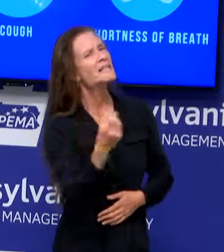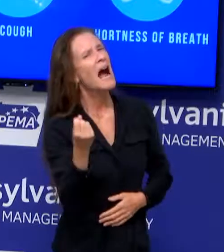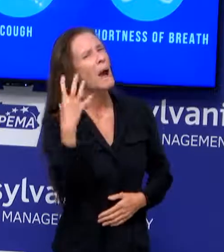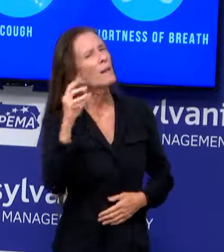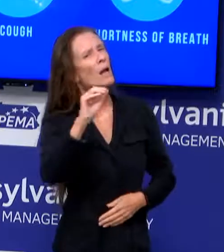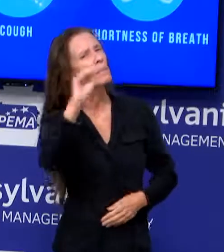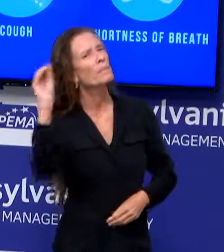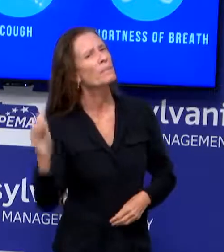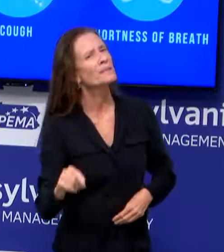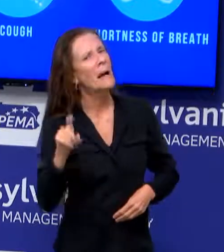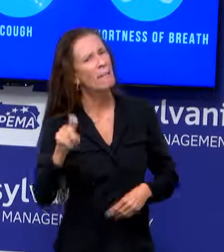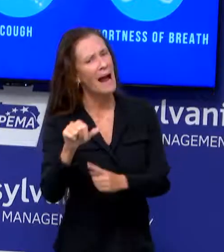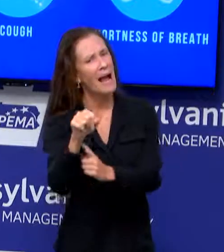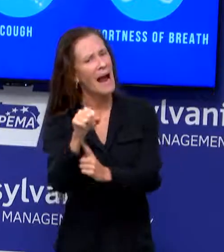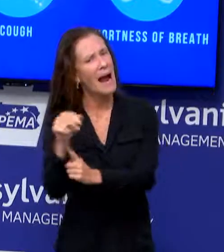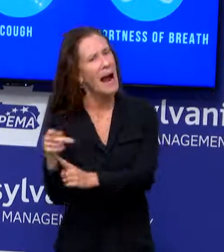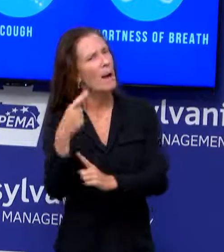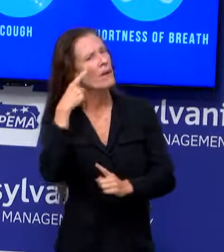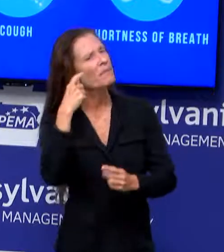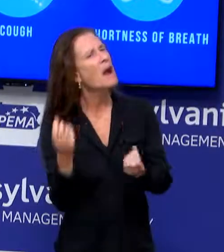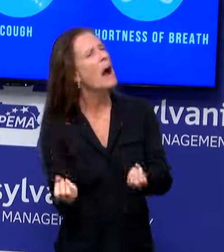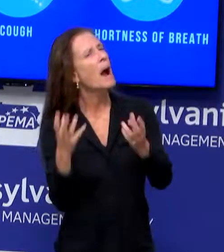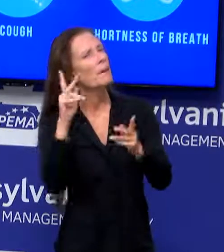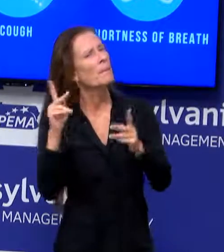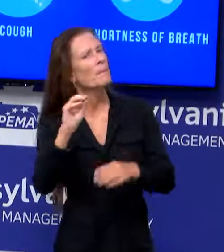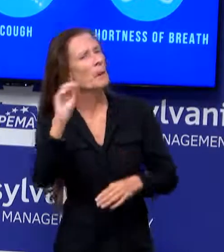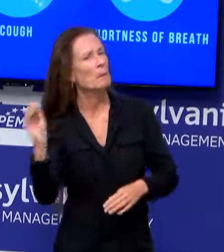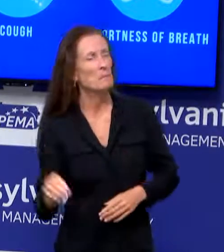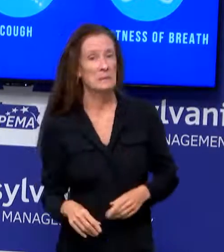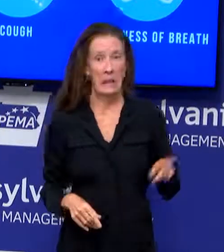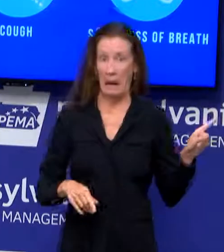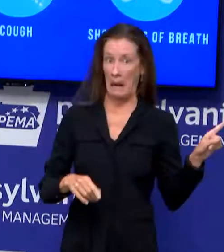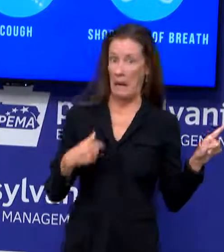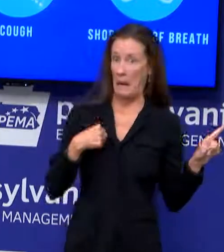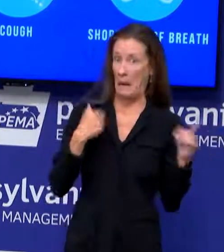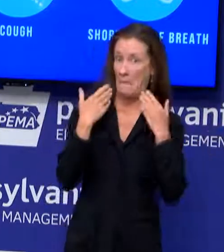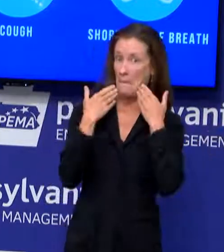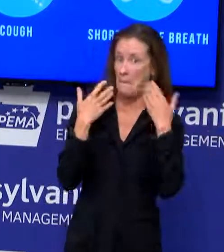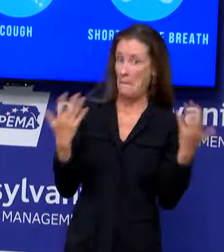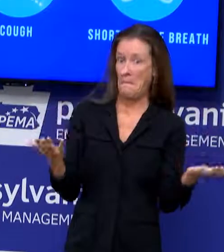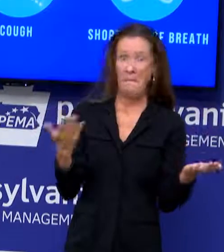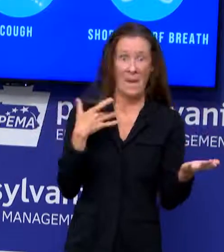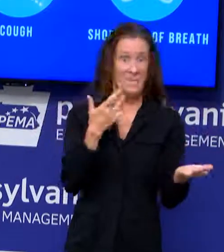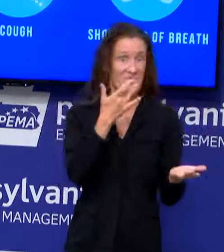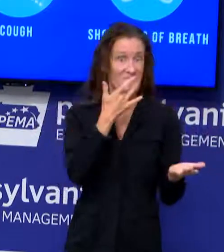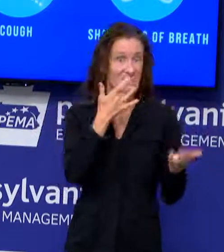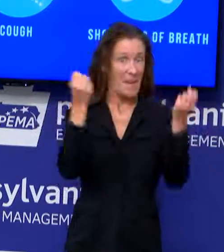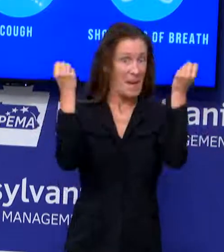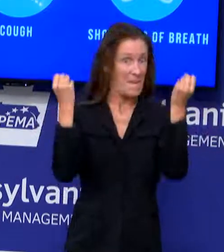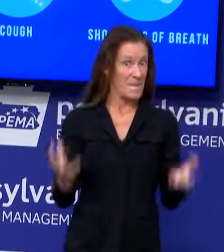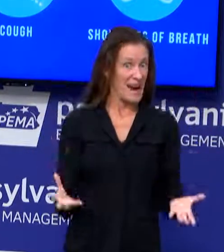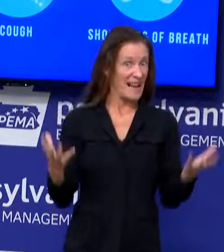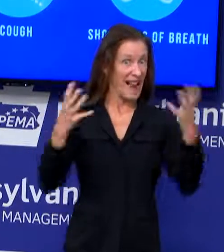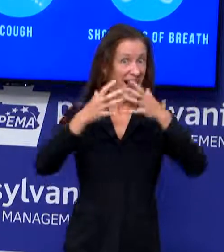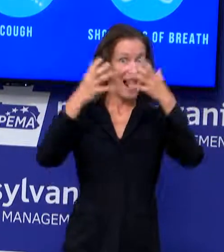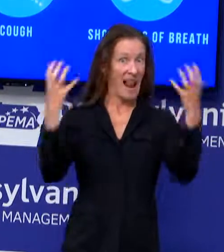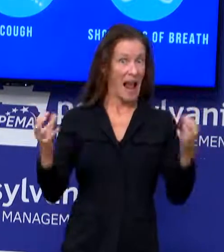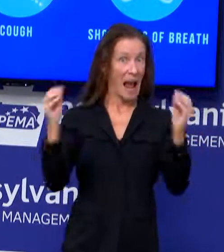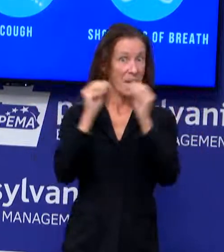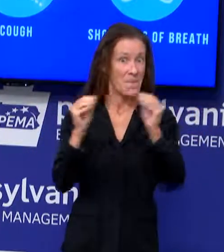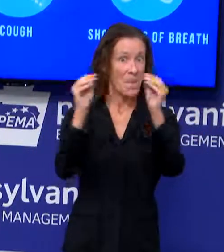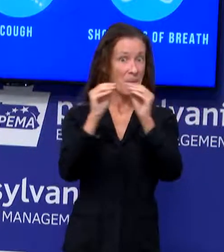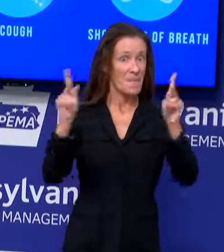for it to be effective? Well, the more the better. And so if it really depends if more and more people